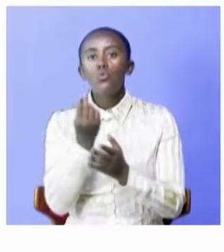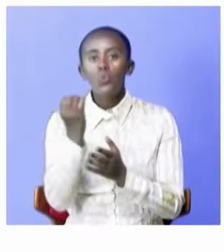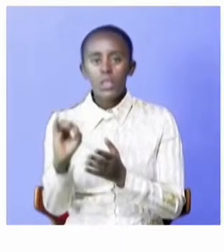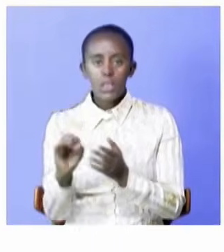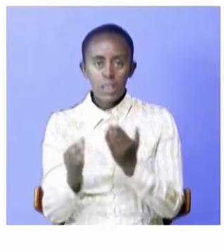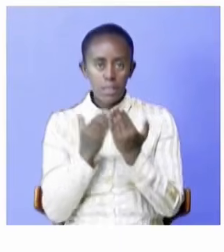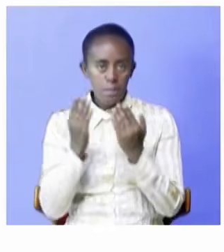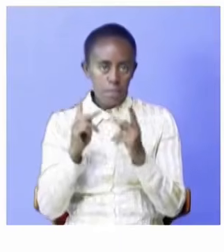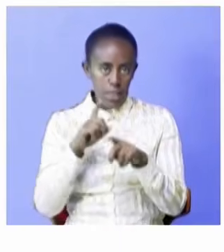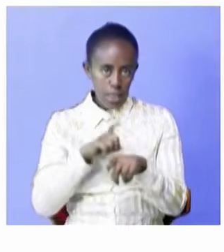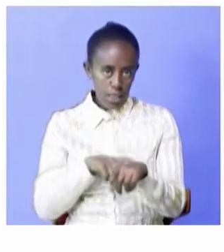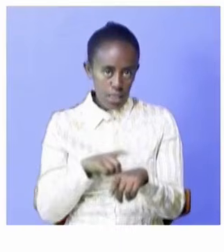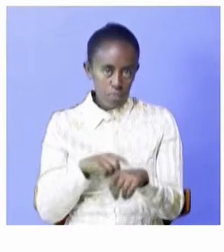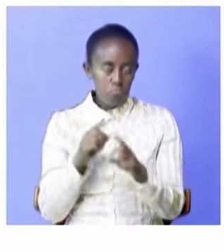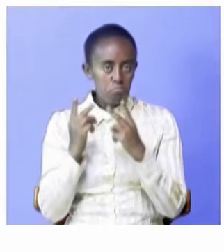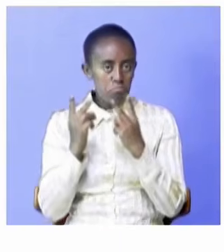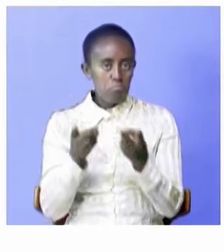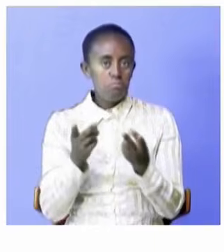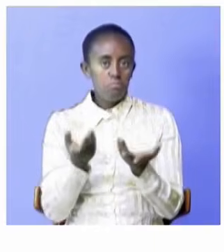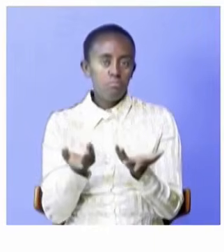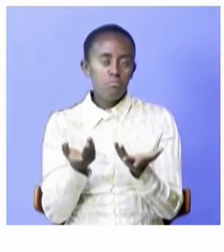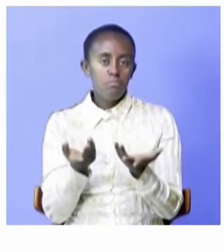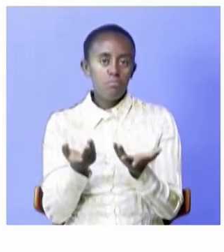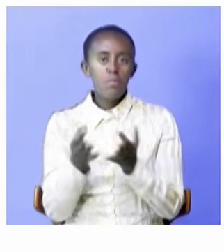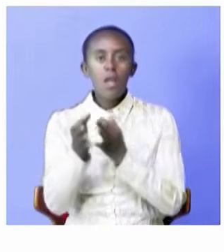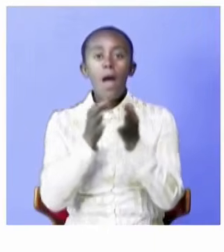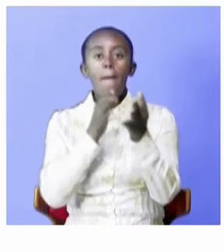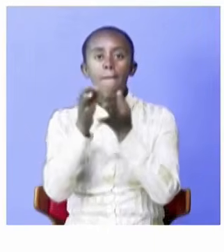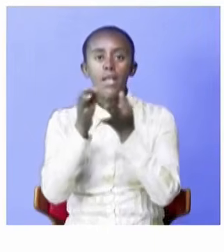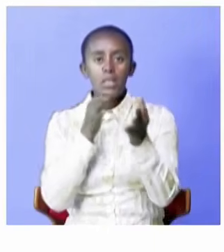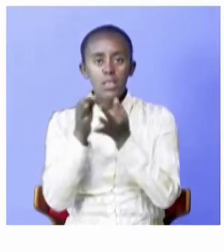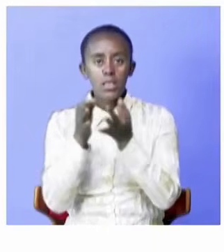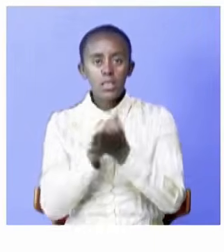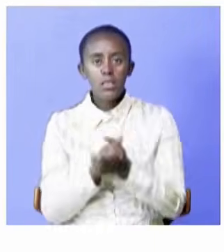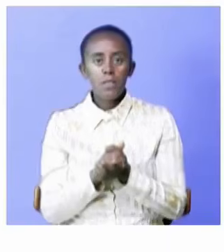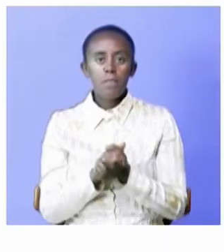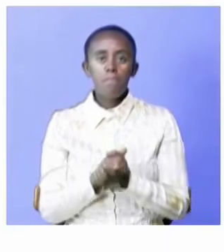the simple present tense is to express